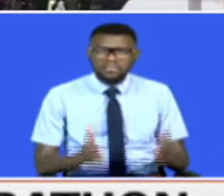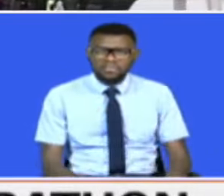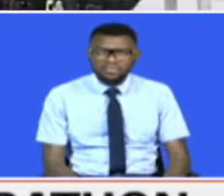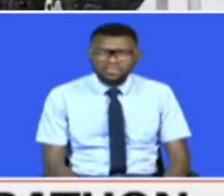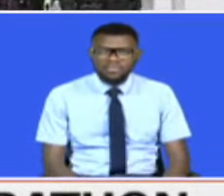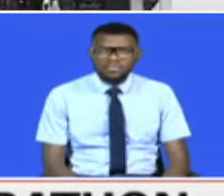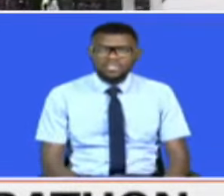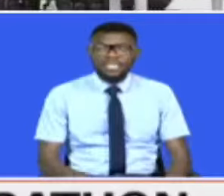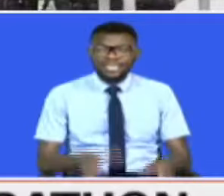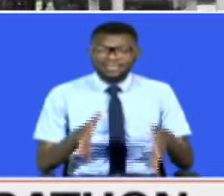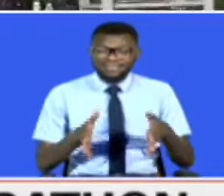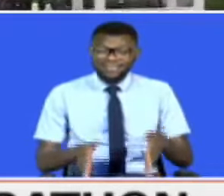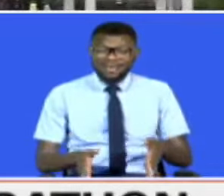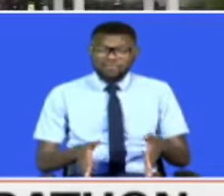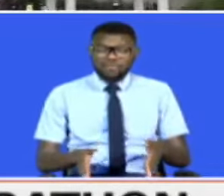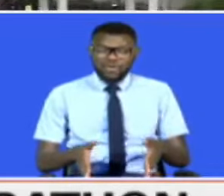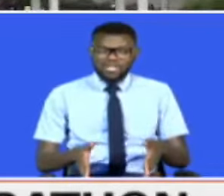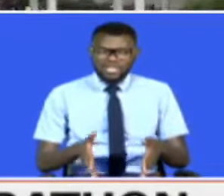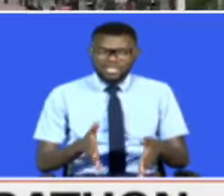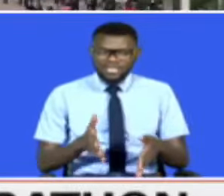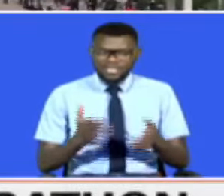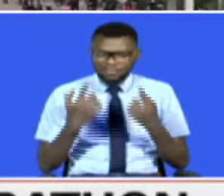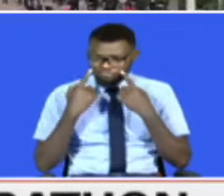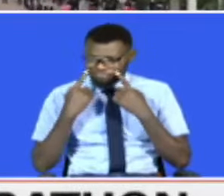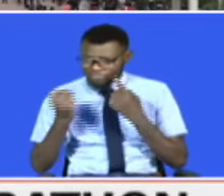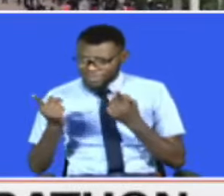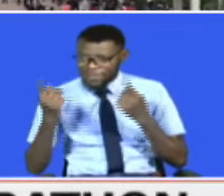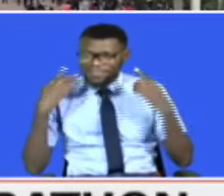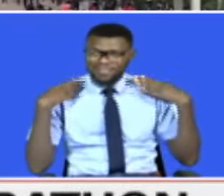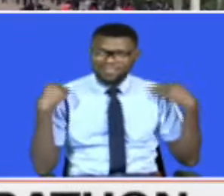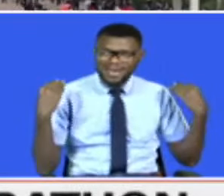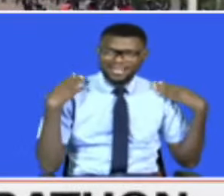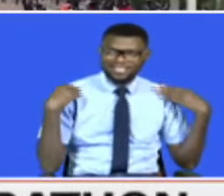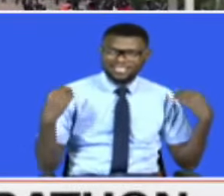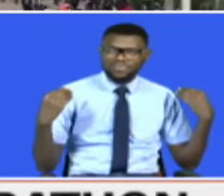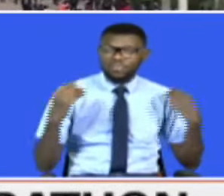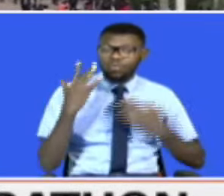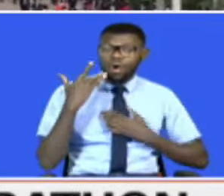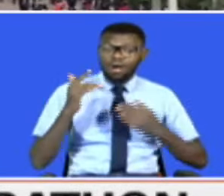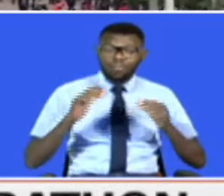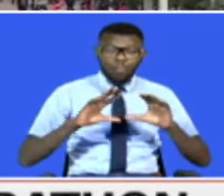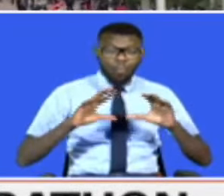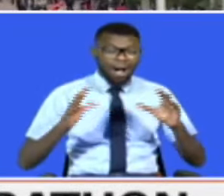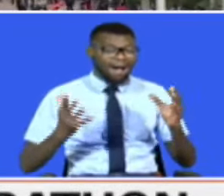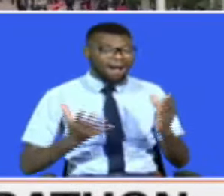or acts as part of practice for them for bigger world events.